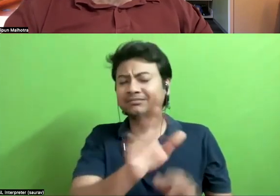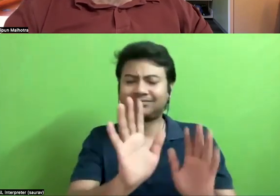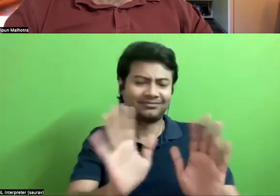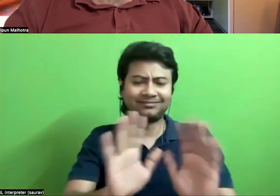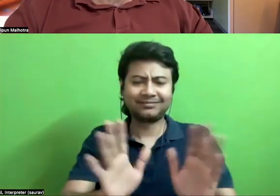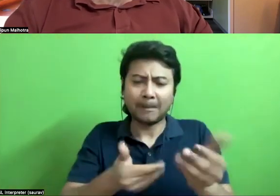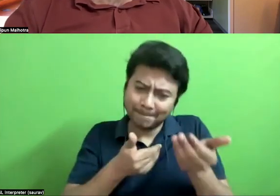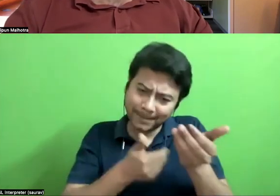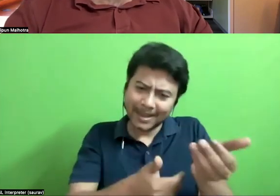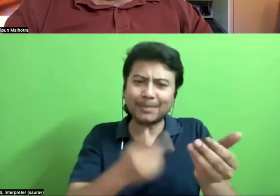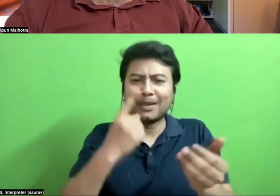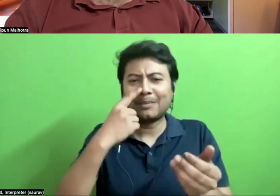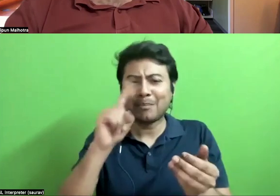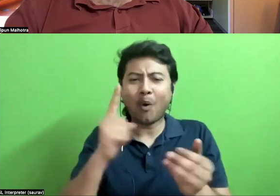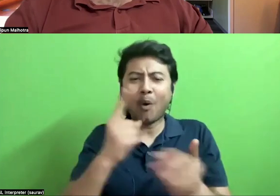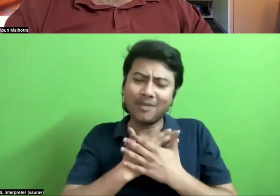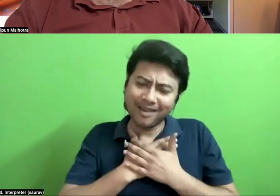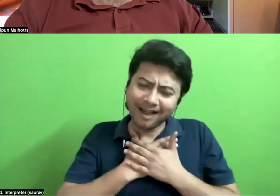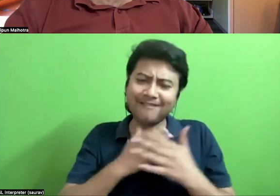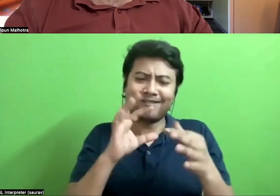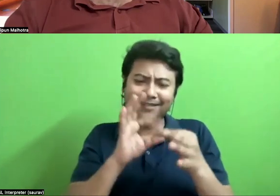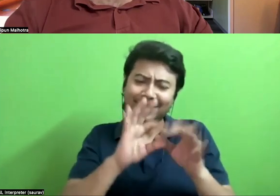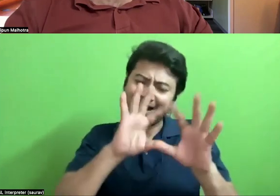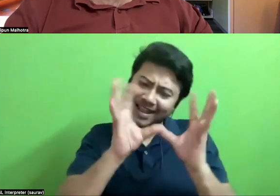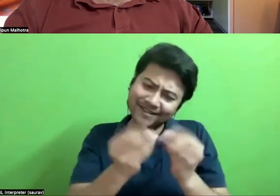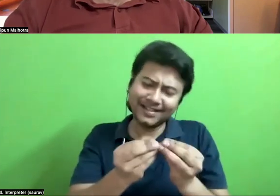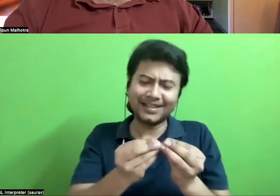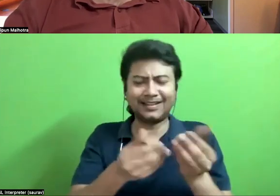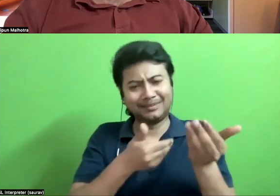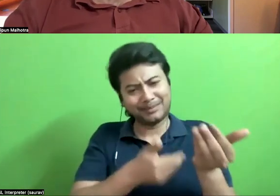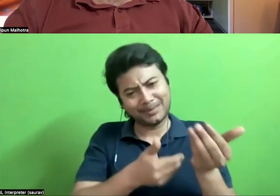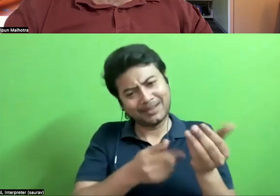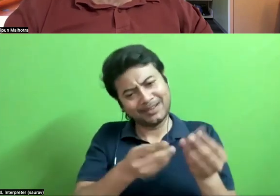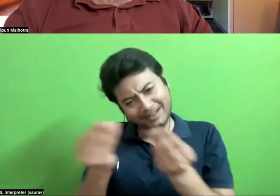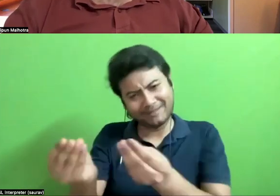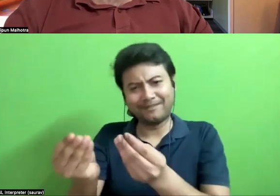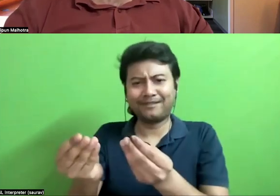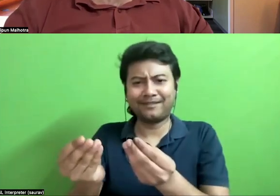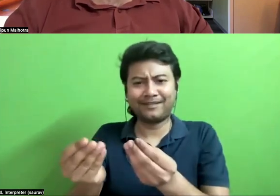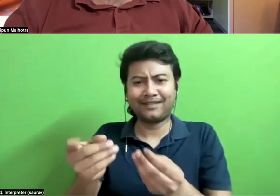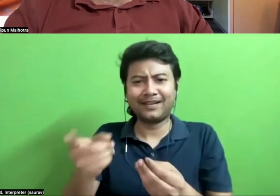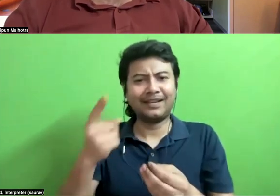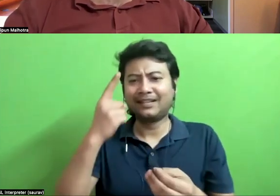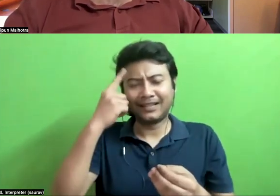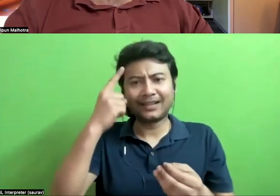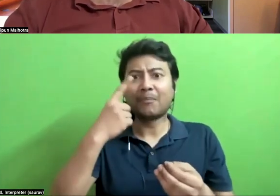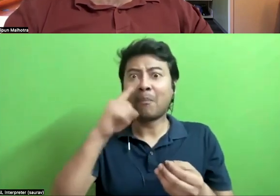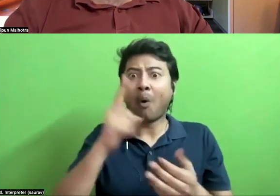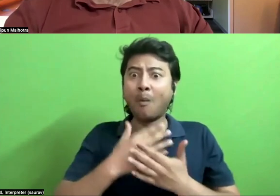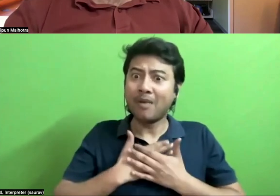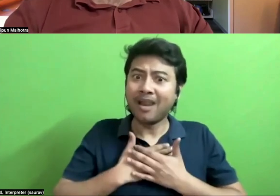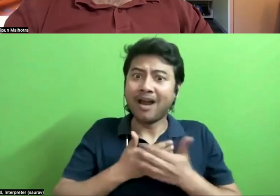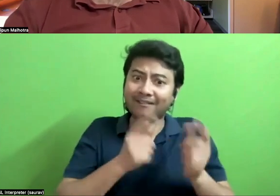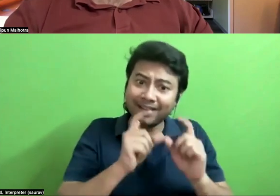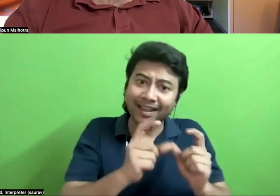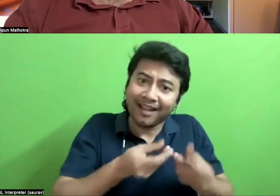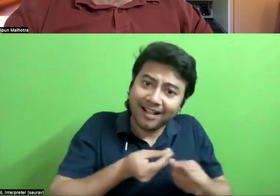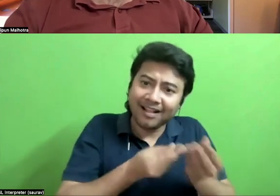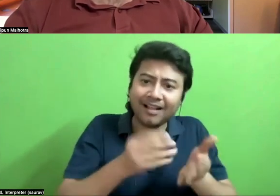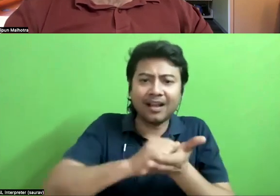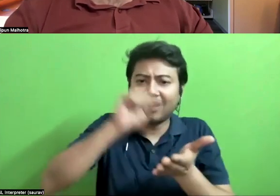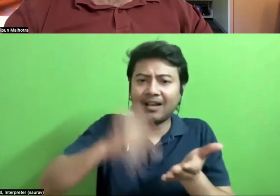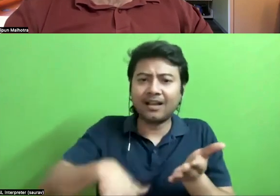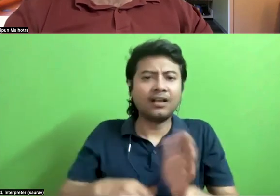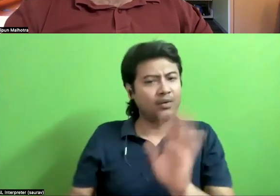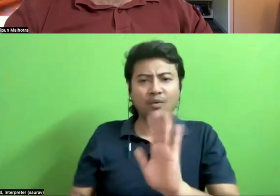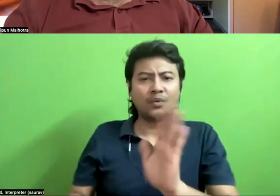is what really changed my life in that sense. Because when she realized that Nipun is not going to deprive the joys of parenthood for her, she realized that I'm not going to deprive Nipun